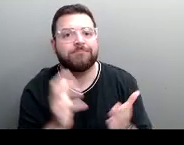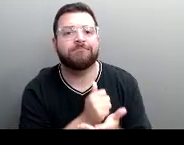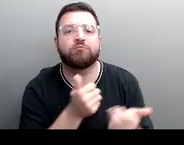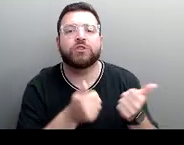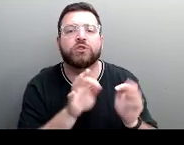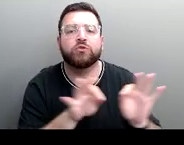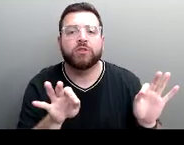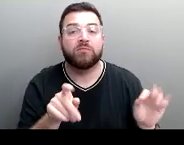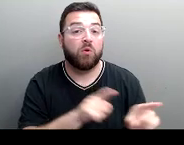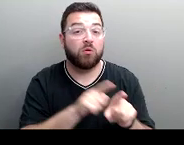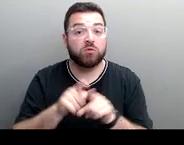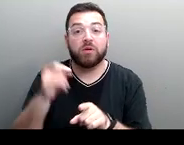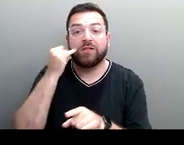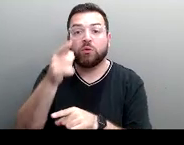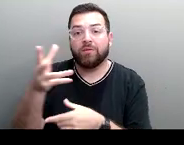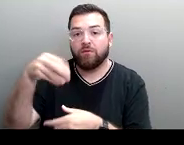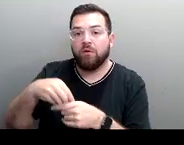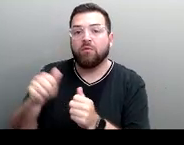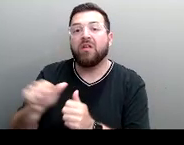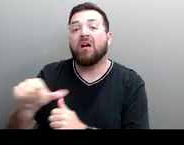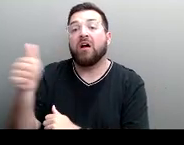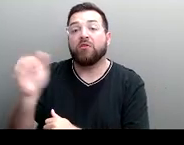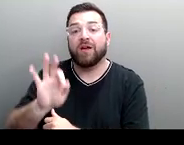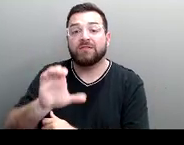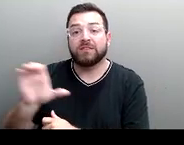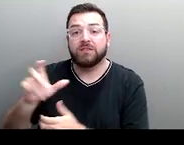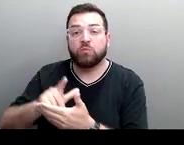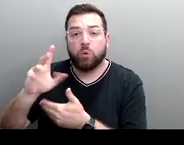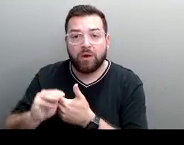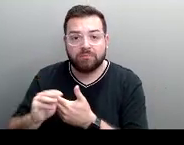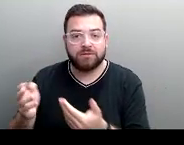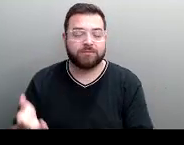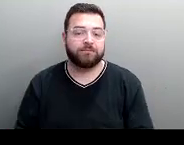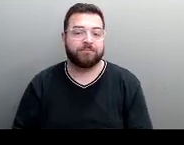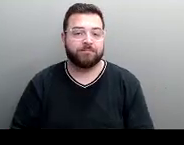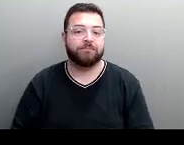other programs that you might be affiliated with, and the campus locations.